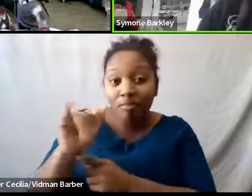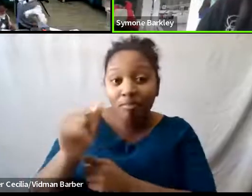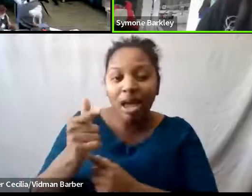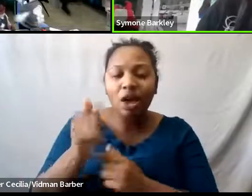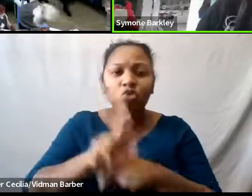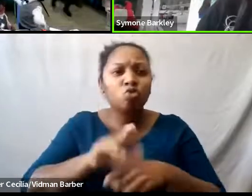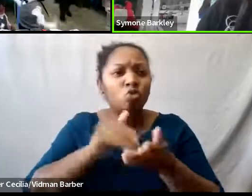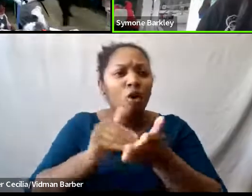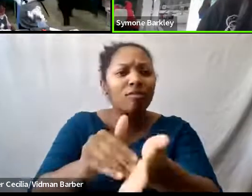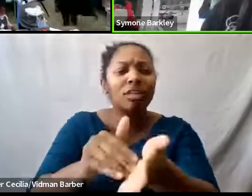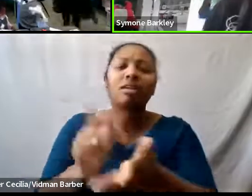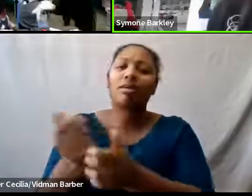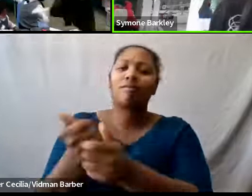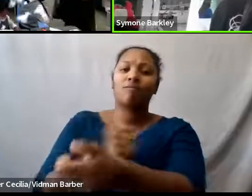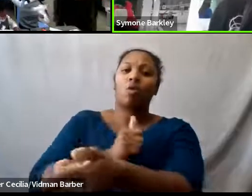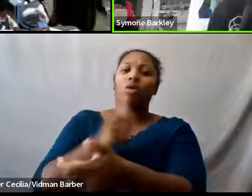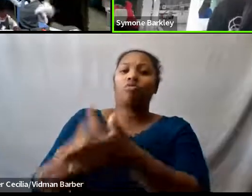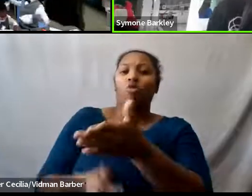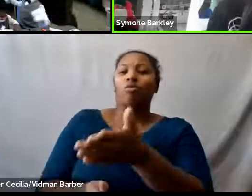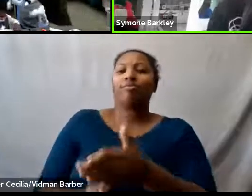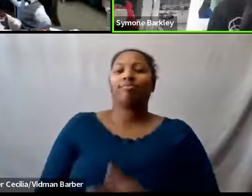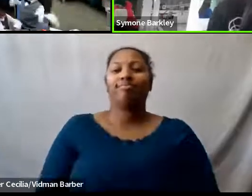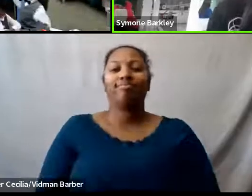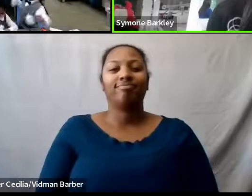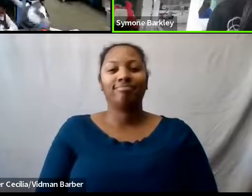We have plenty of time.